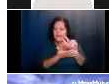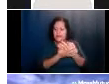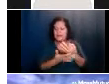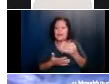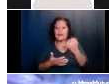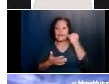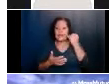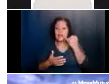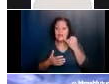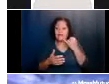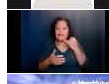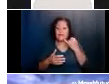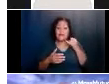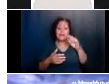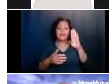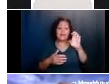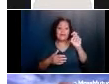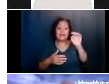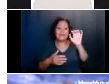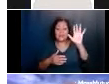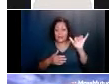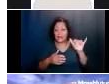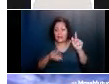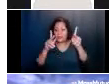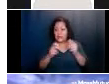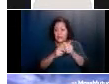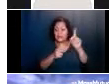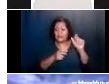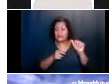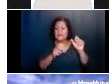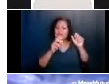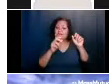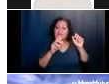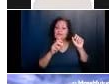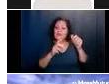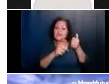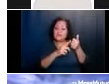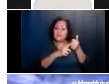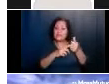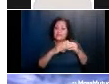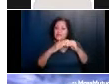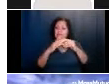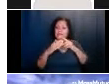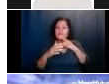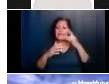beneficiary is a minor, it could be the parent, which in that case is the legal guardian.